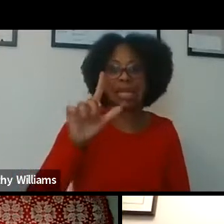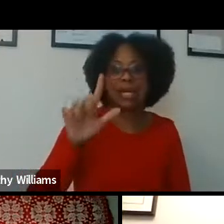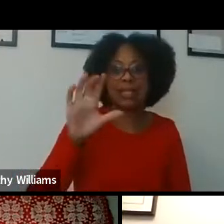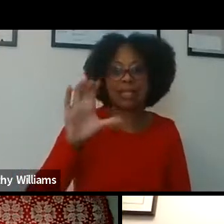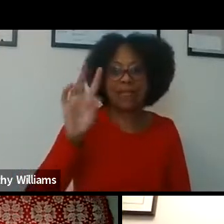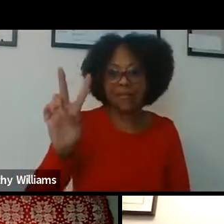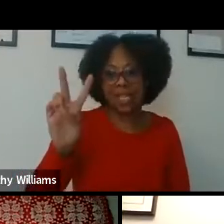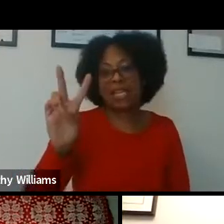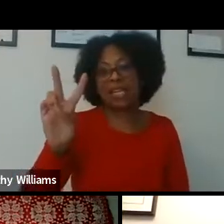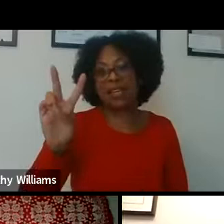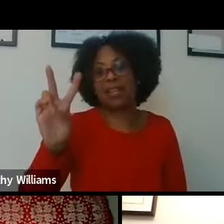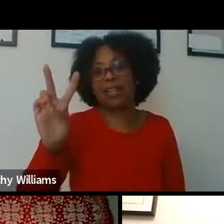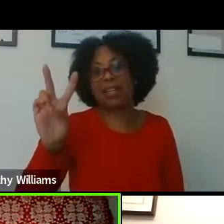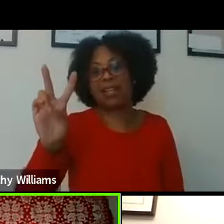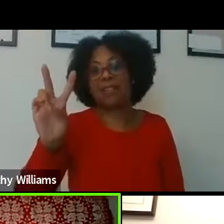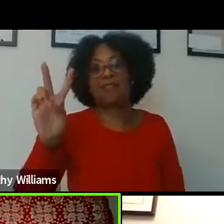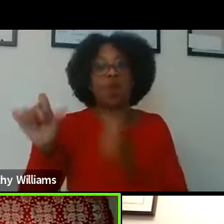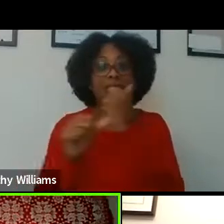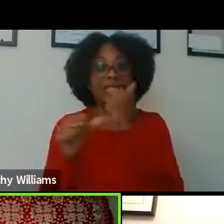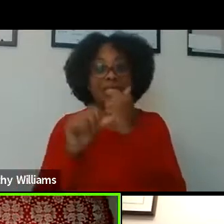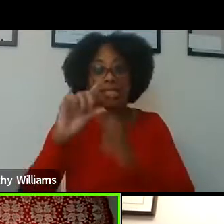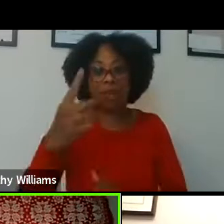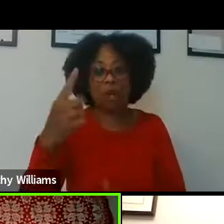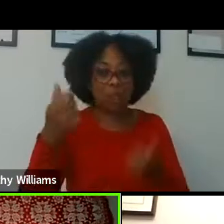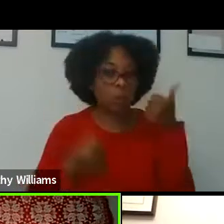first? Well,